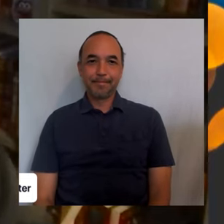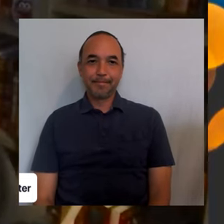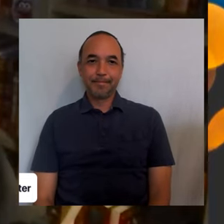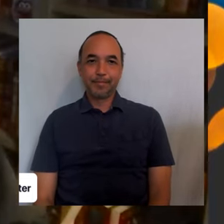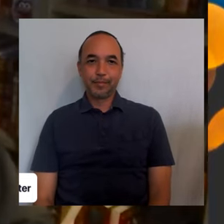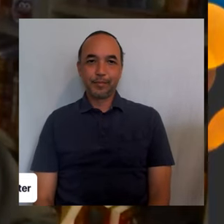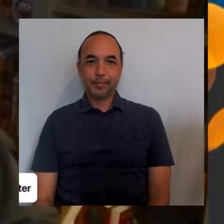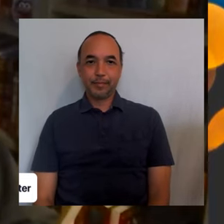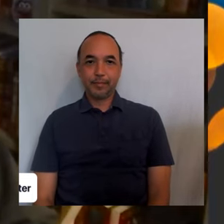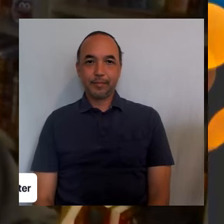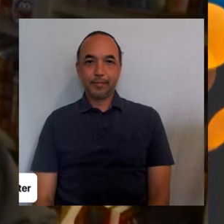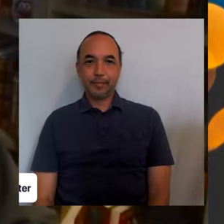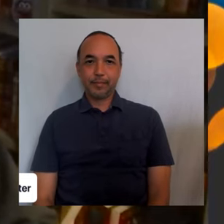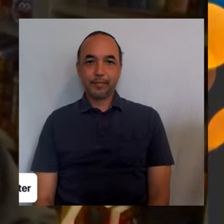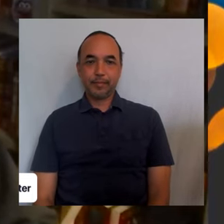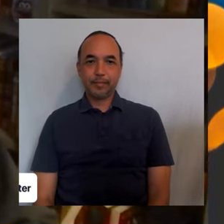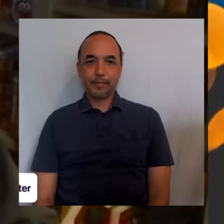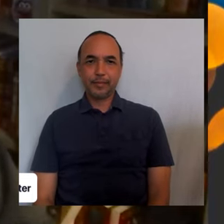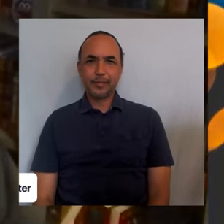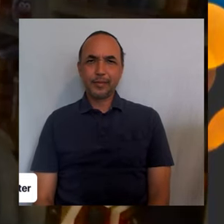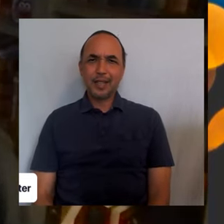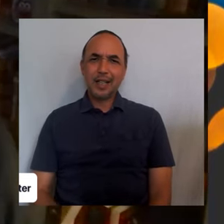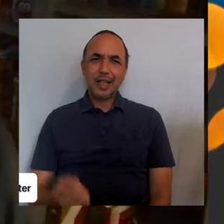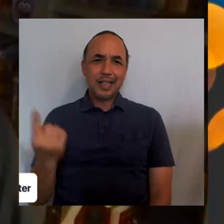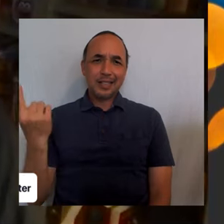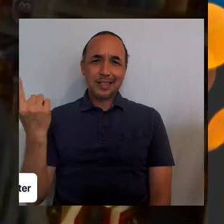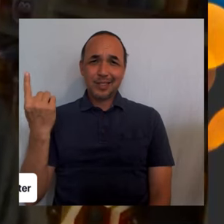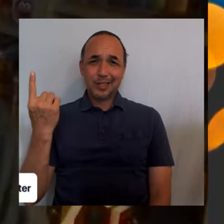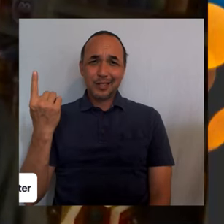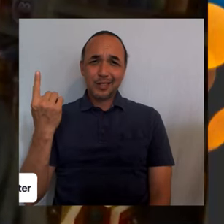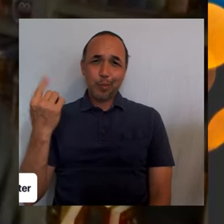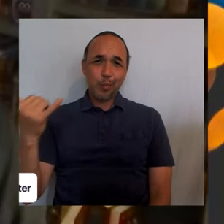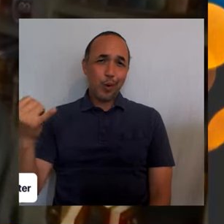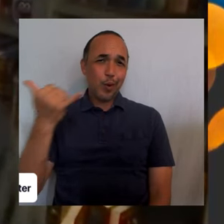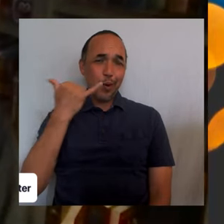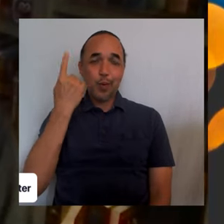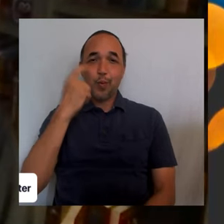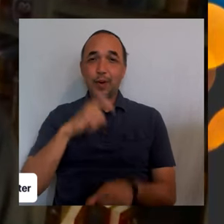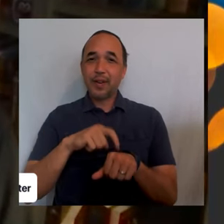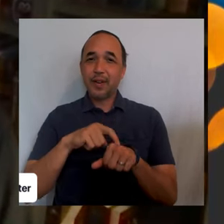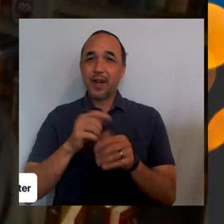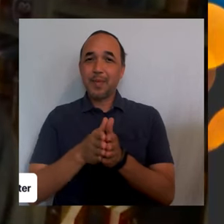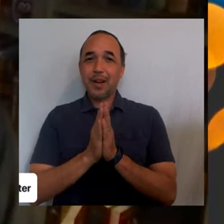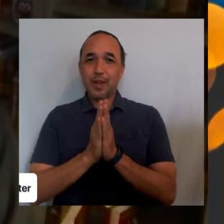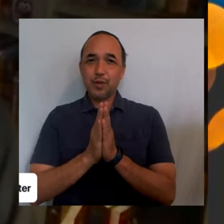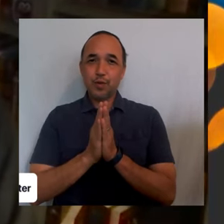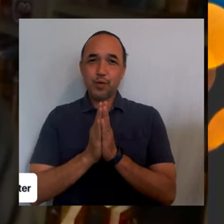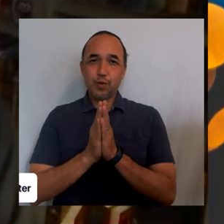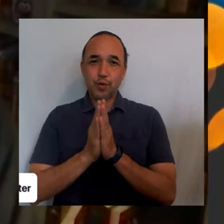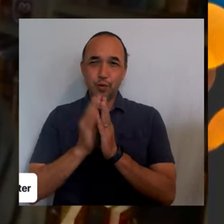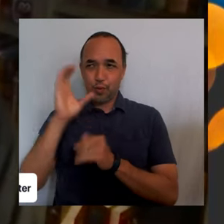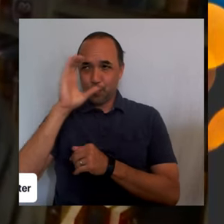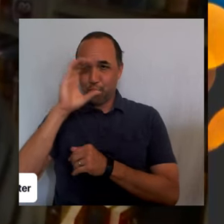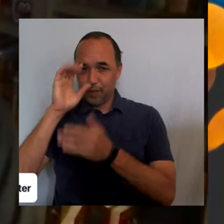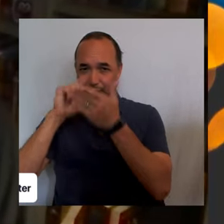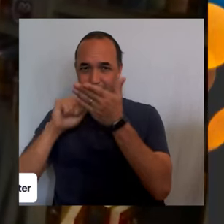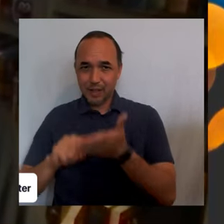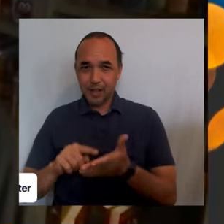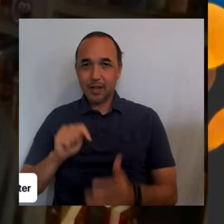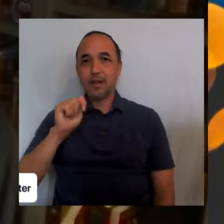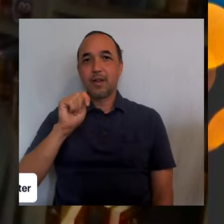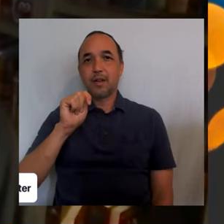We got a call once to investigate a place called the Stone Lion